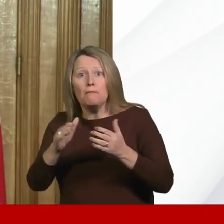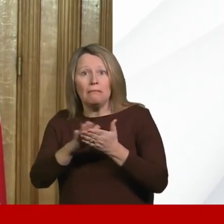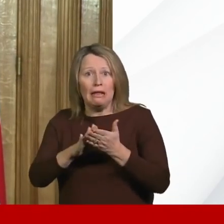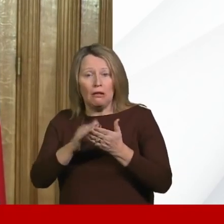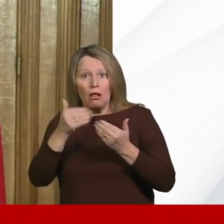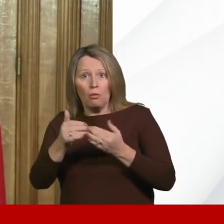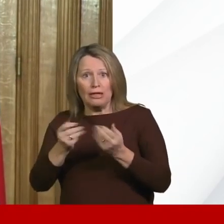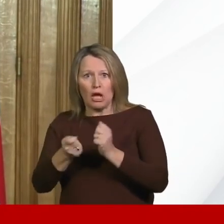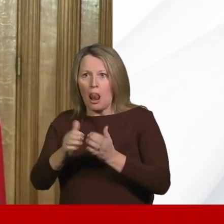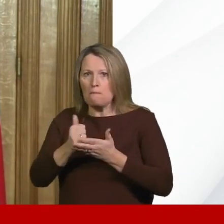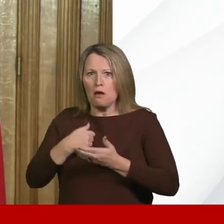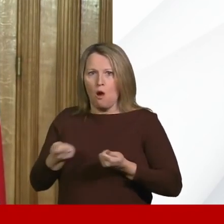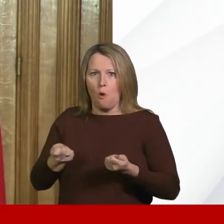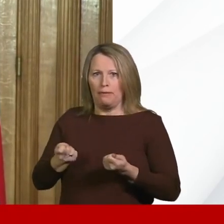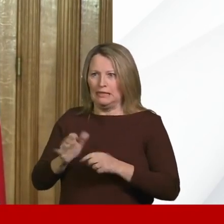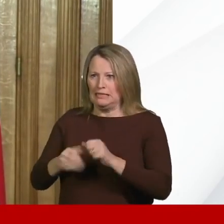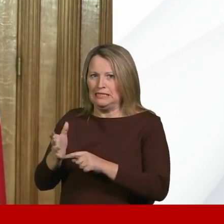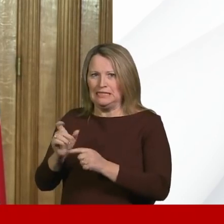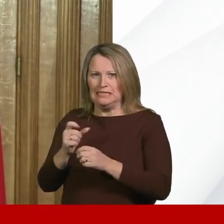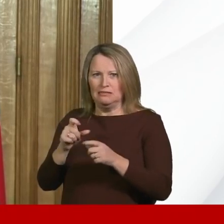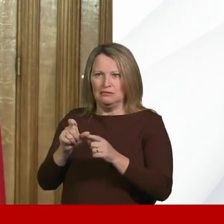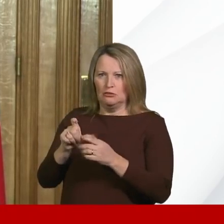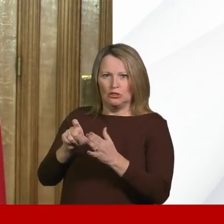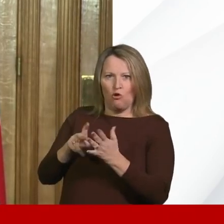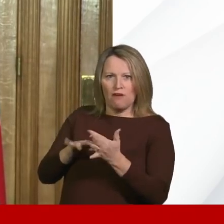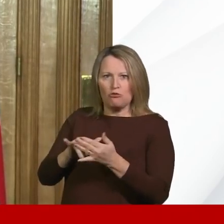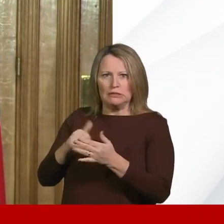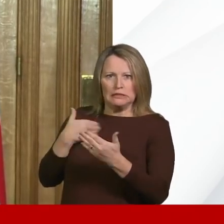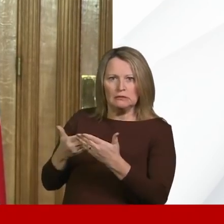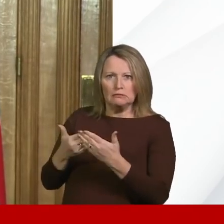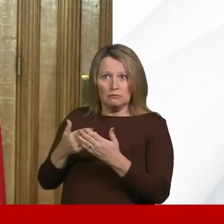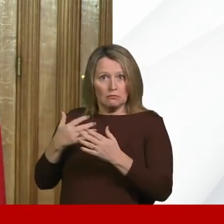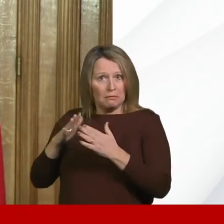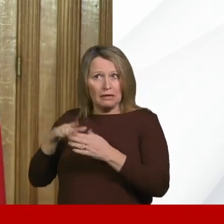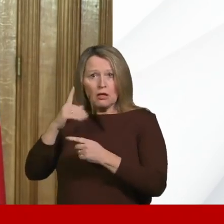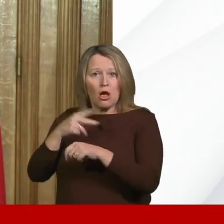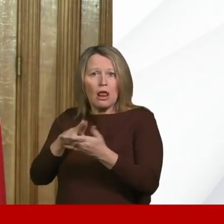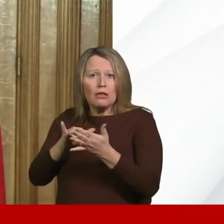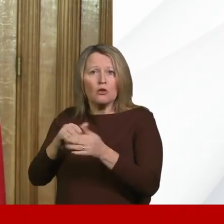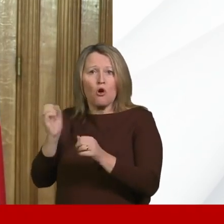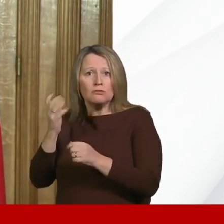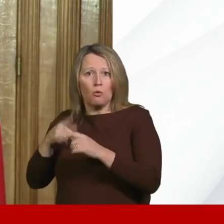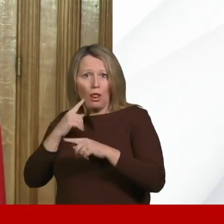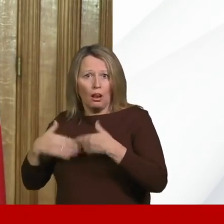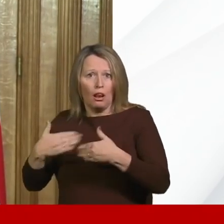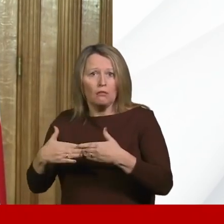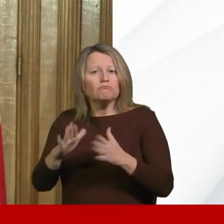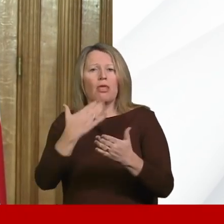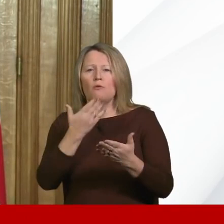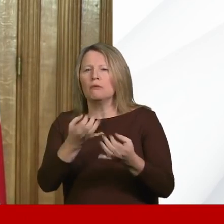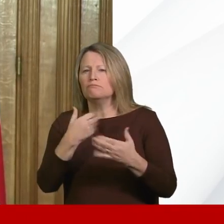of people are making a real heroic effort to comply with the advice that we've given.